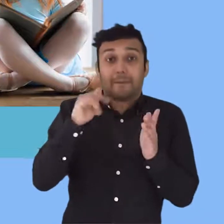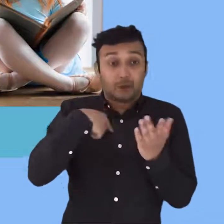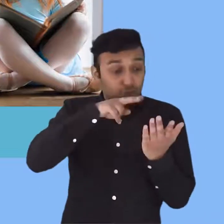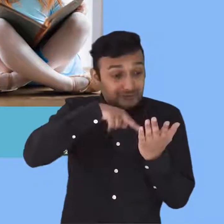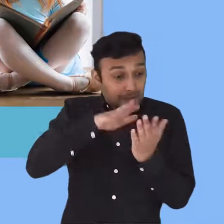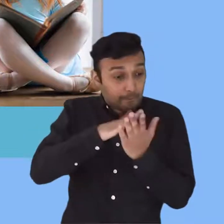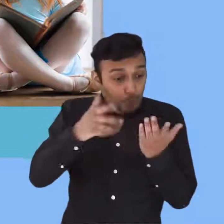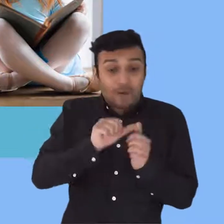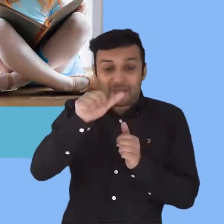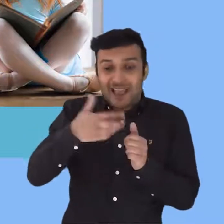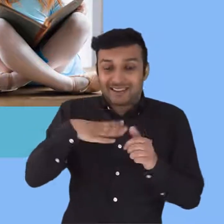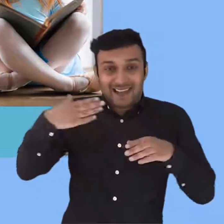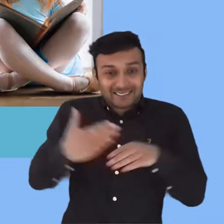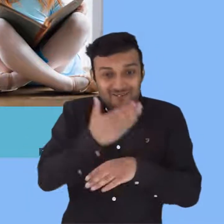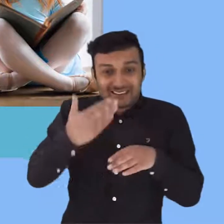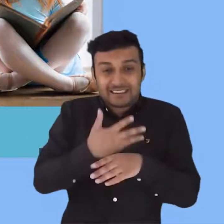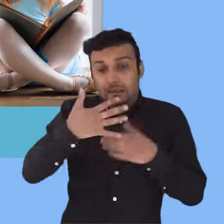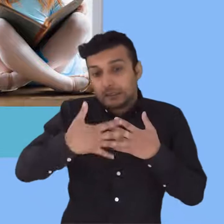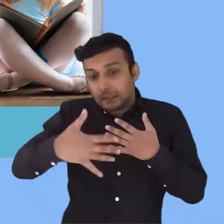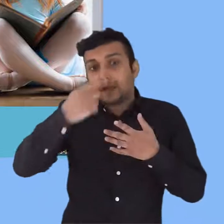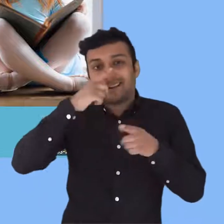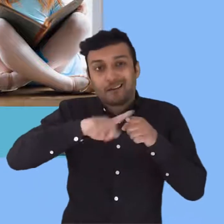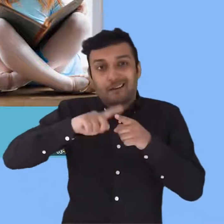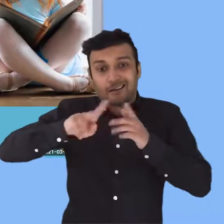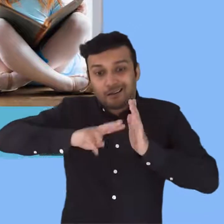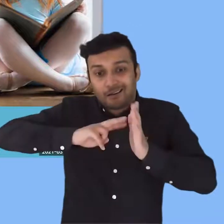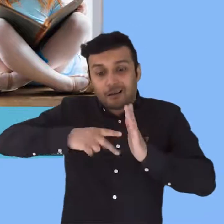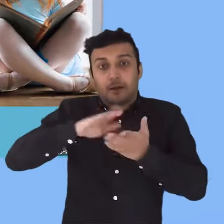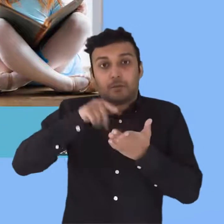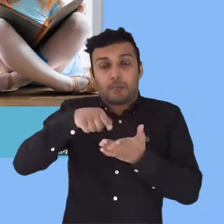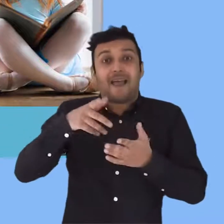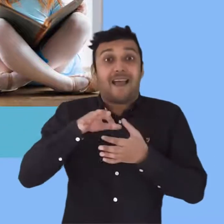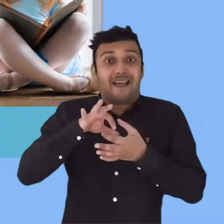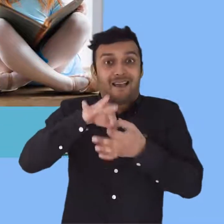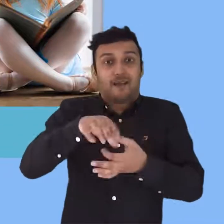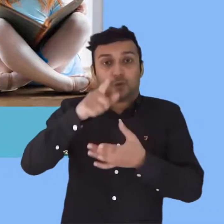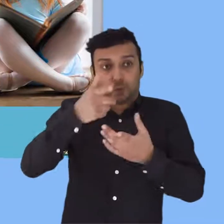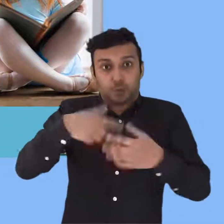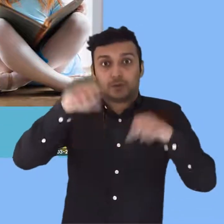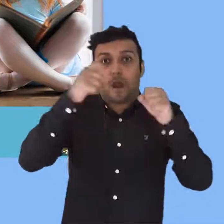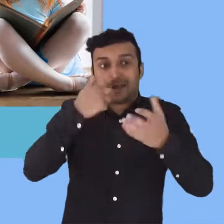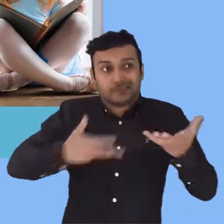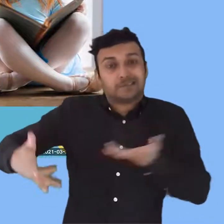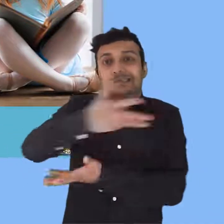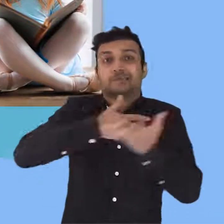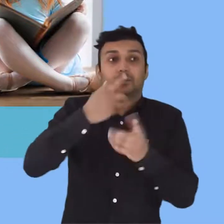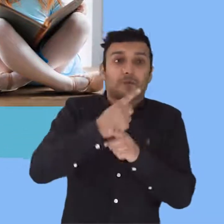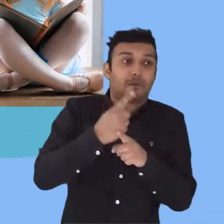and that open up the discussion on race, or open up the discussion for other things that